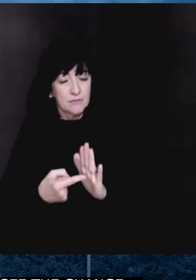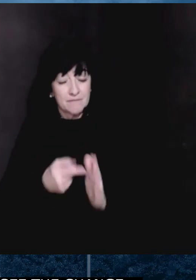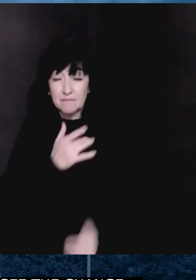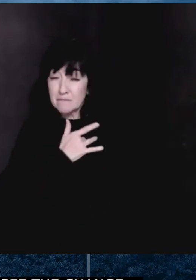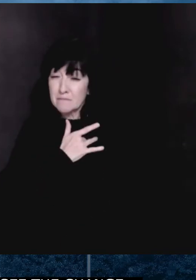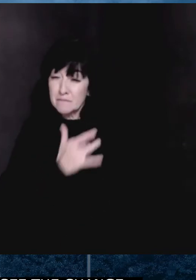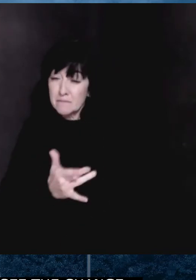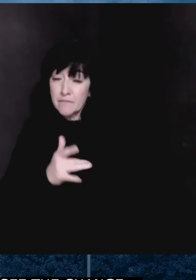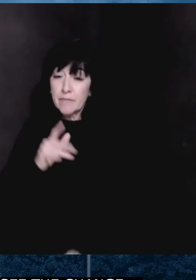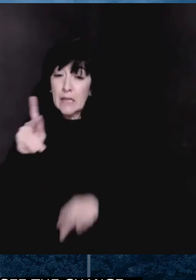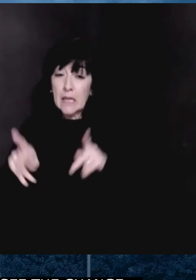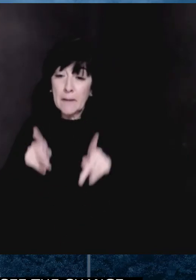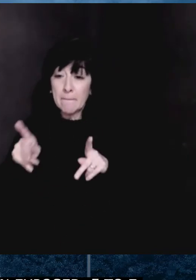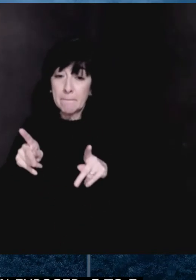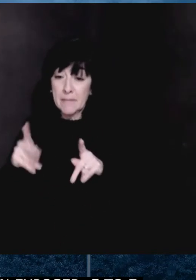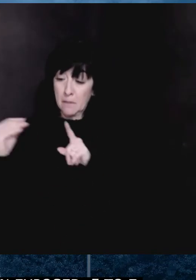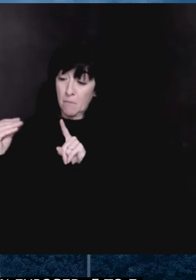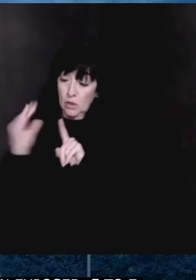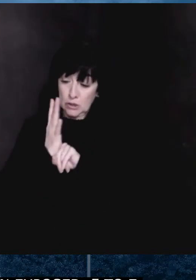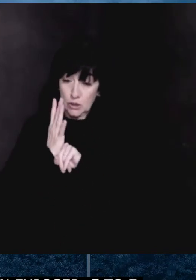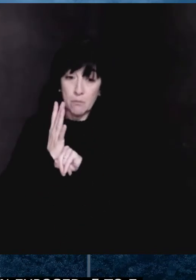positive test. But